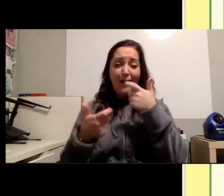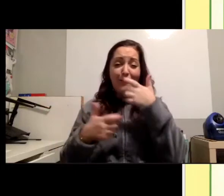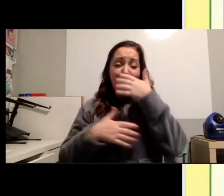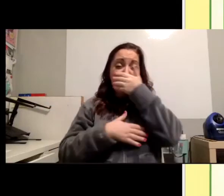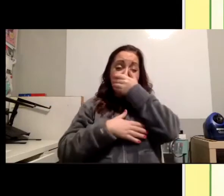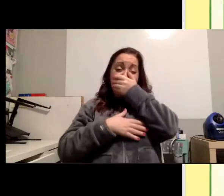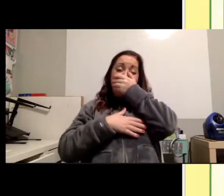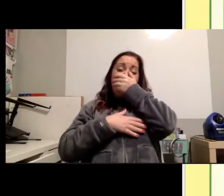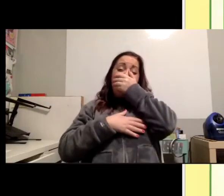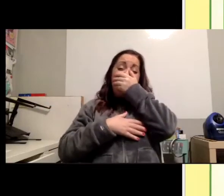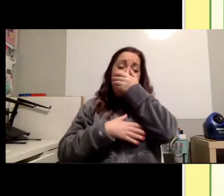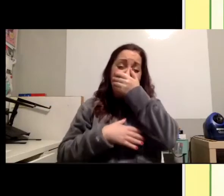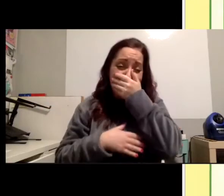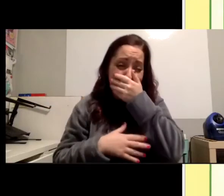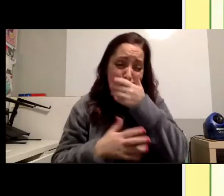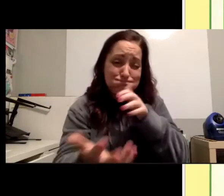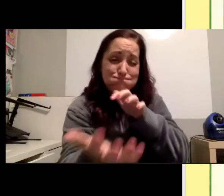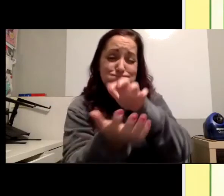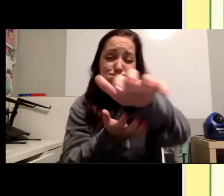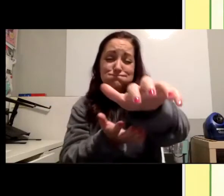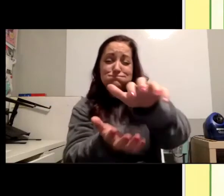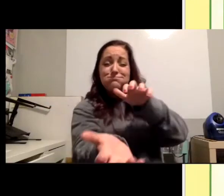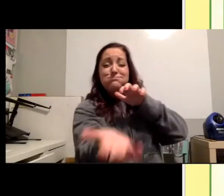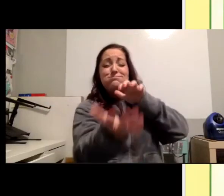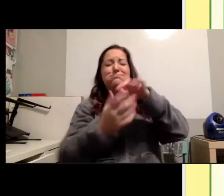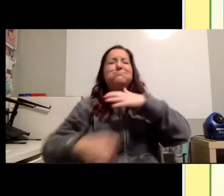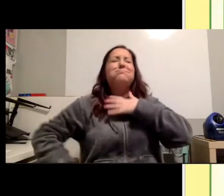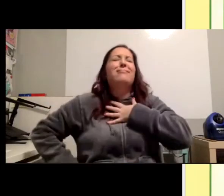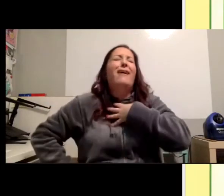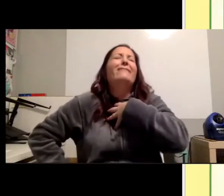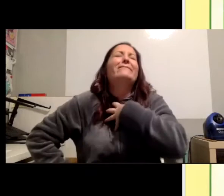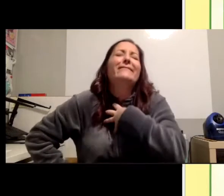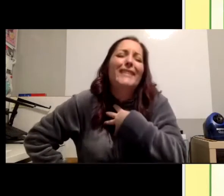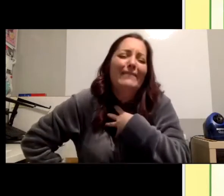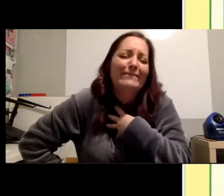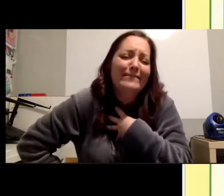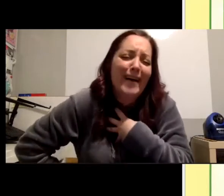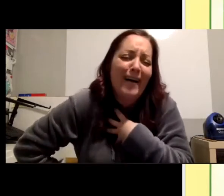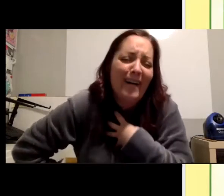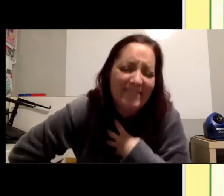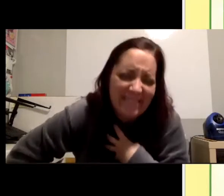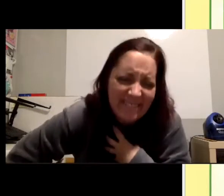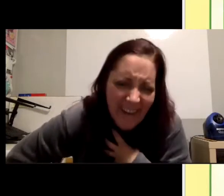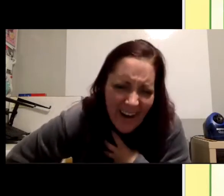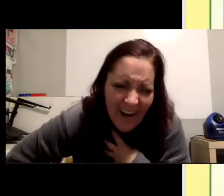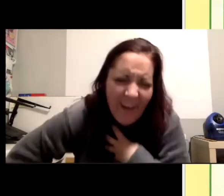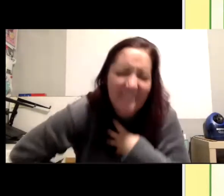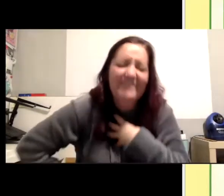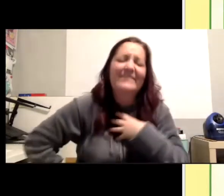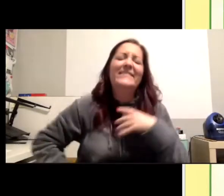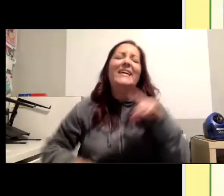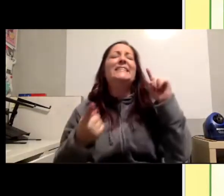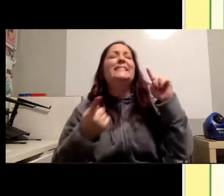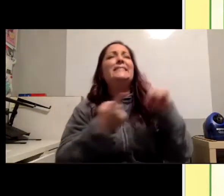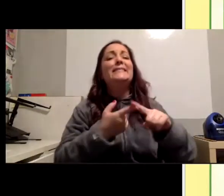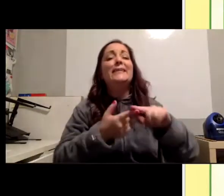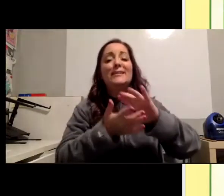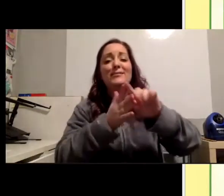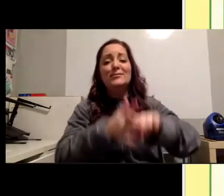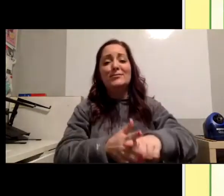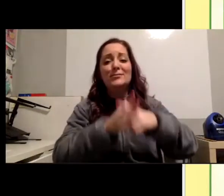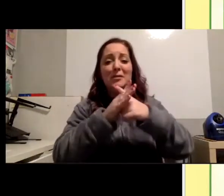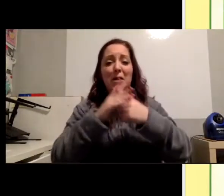Norman watched it all and laughed and laughed until tears came to his eyes.